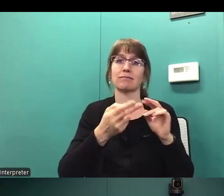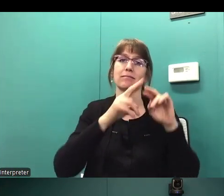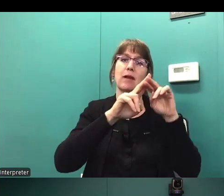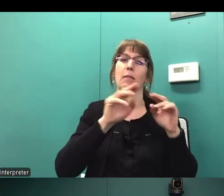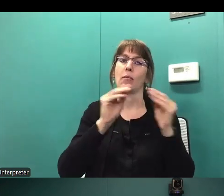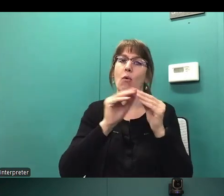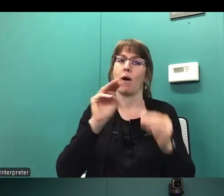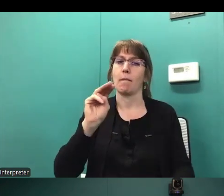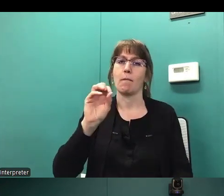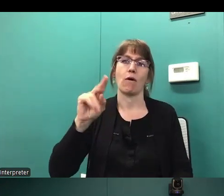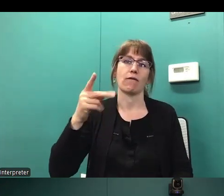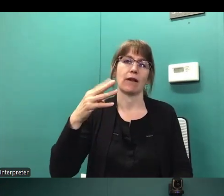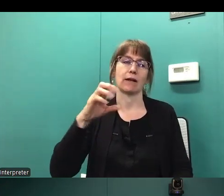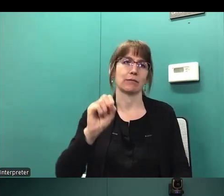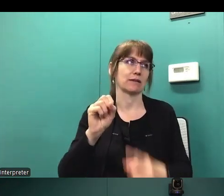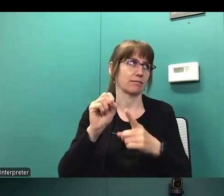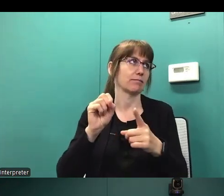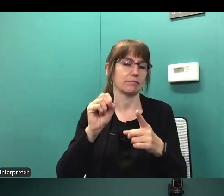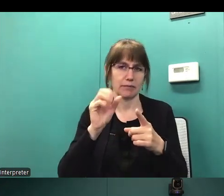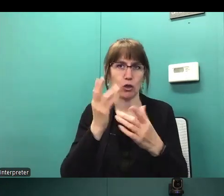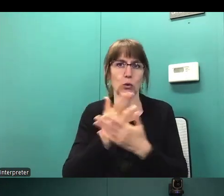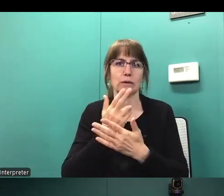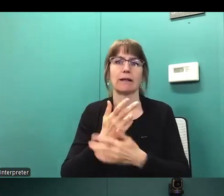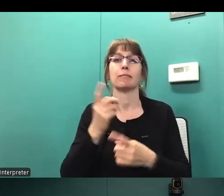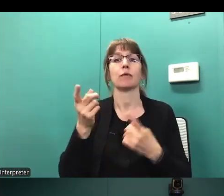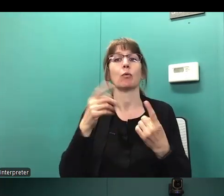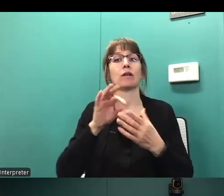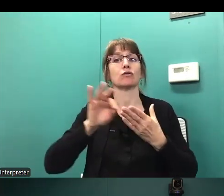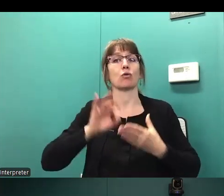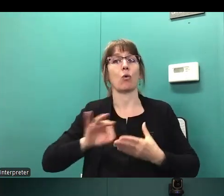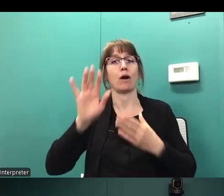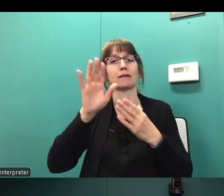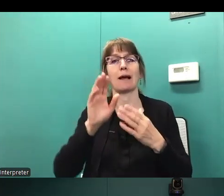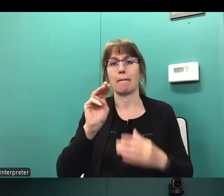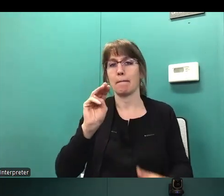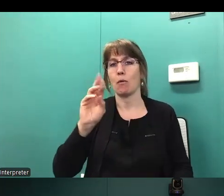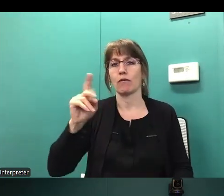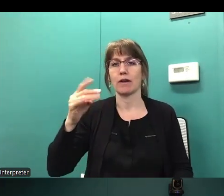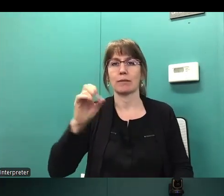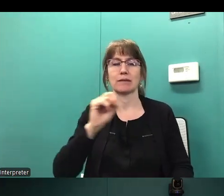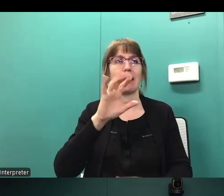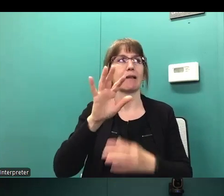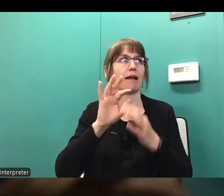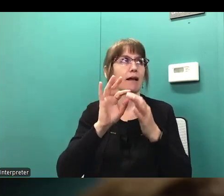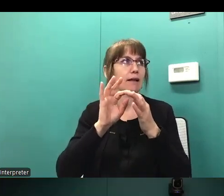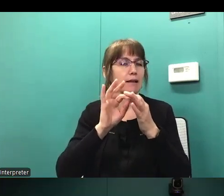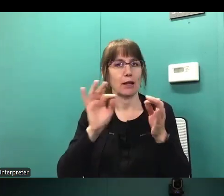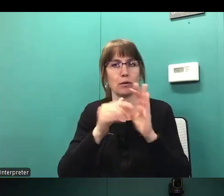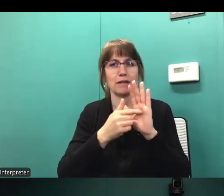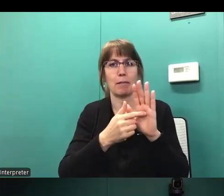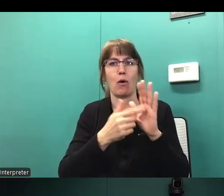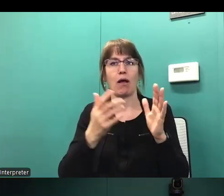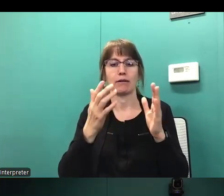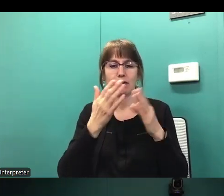child. And when you're scoring it, you just take the morphemes in a language sample, divide it by how many utterances there are.